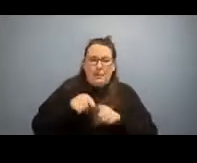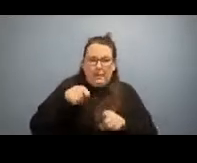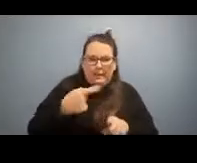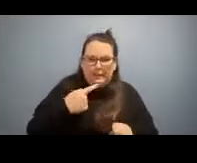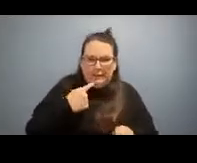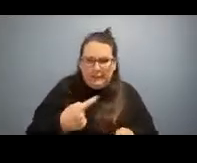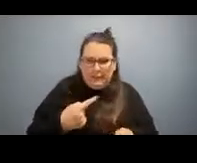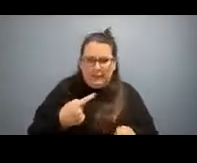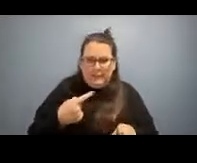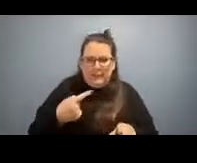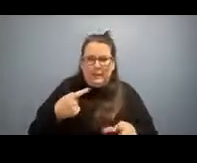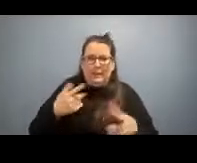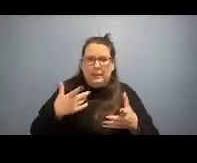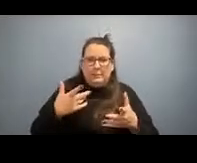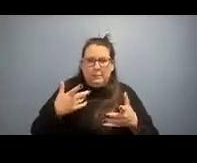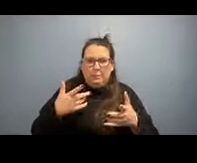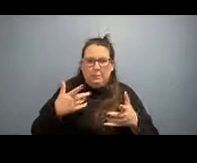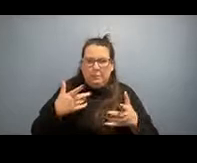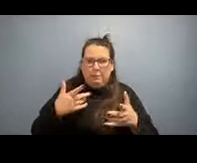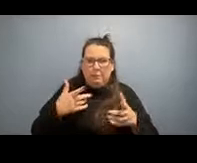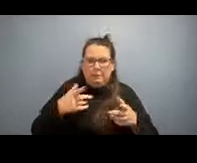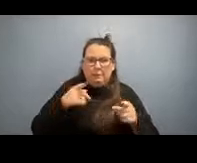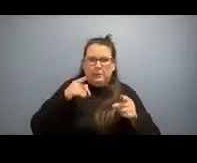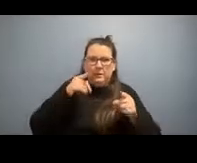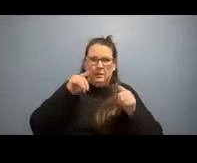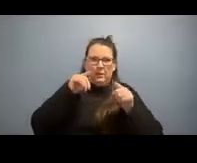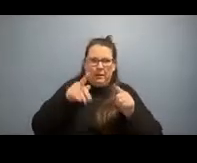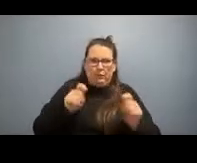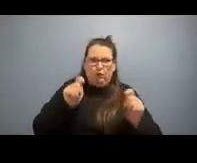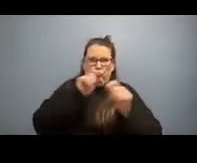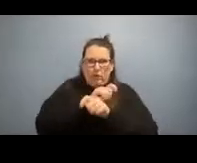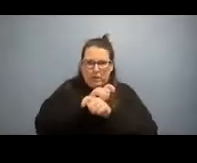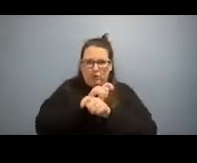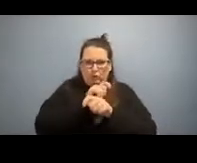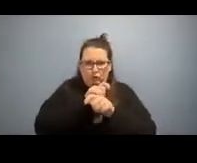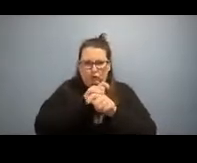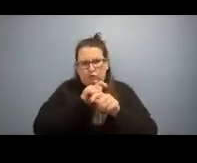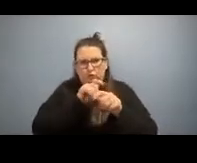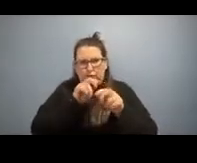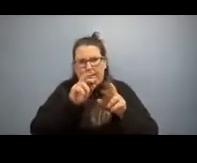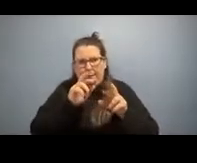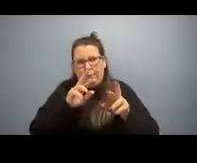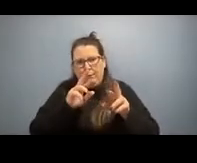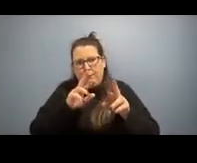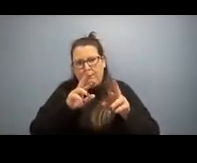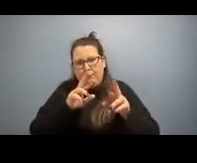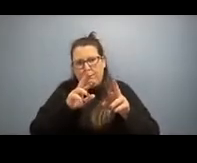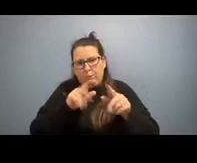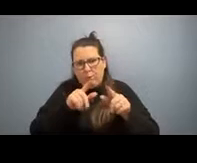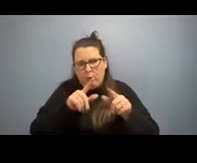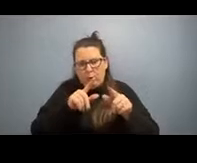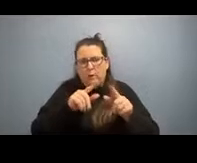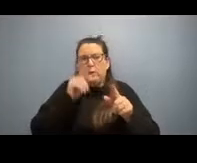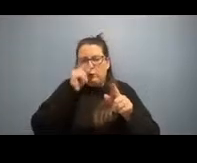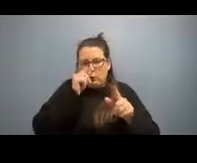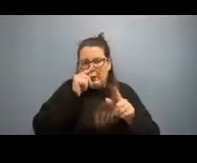the duration between the first dose and second dose. In the case of outbreak, that they could reduce the